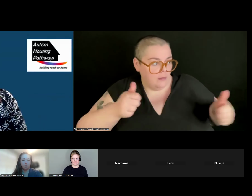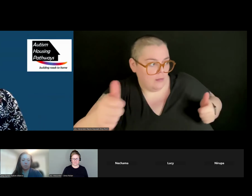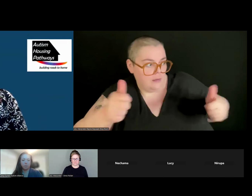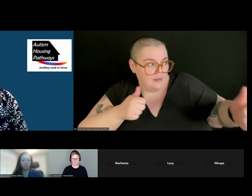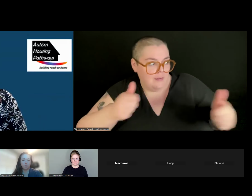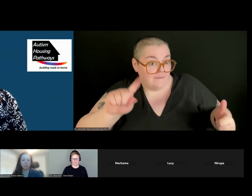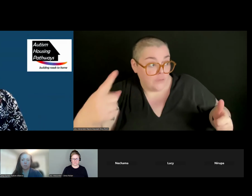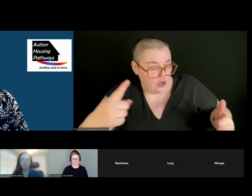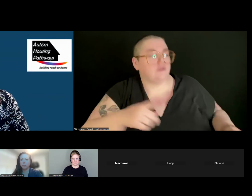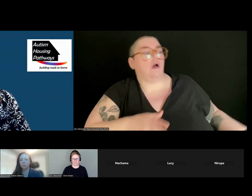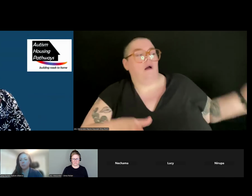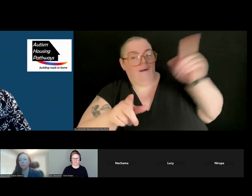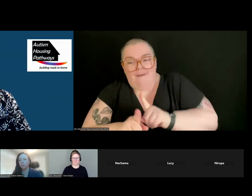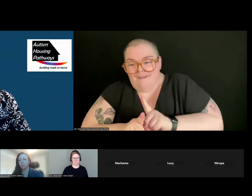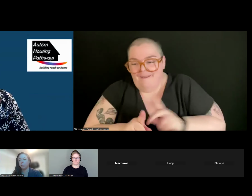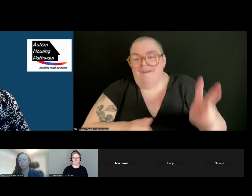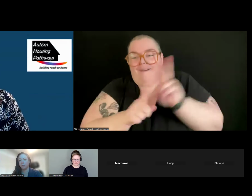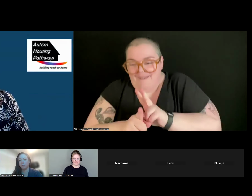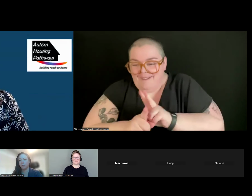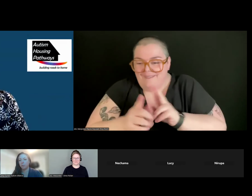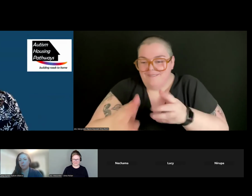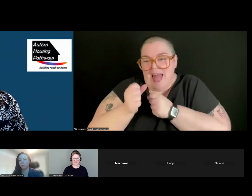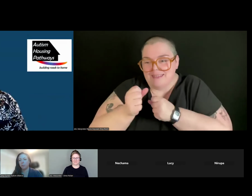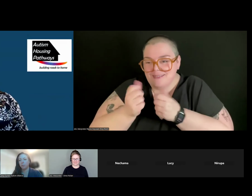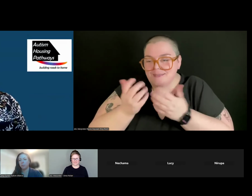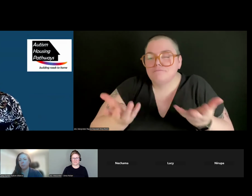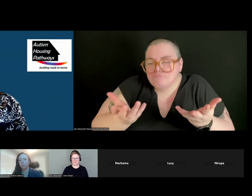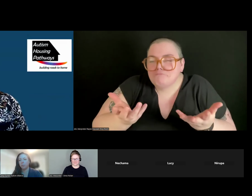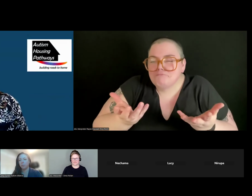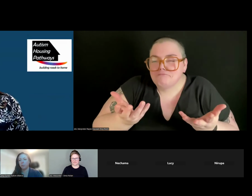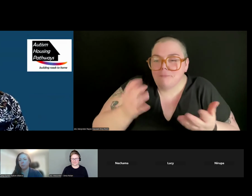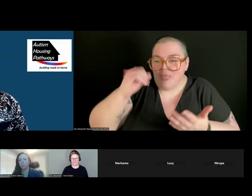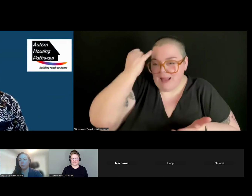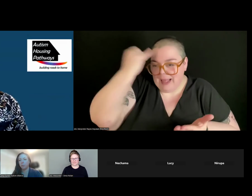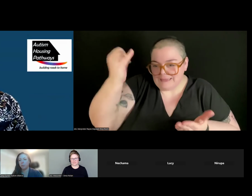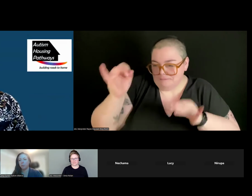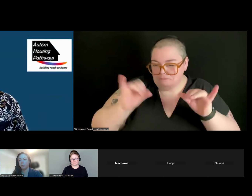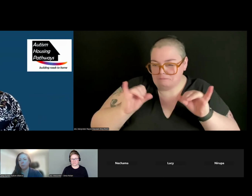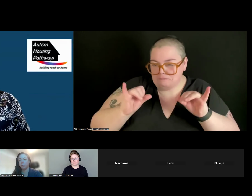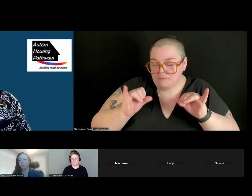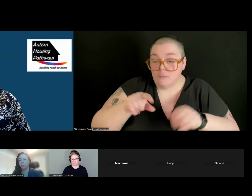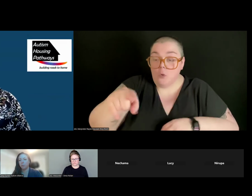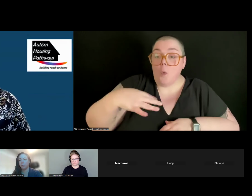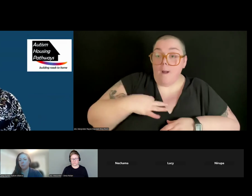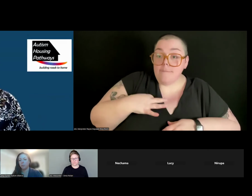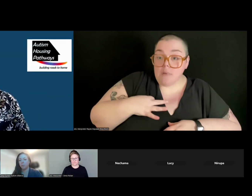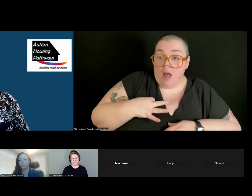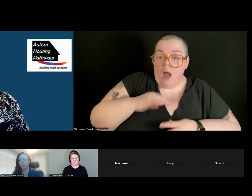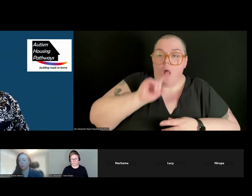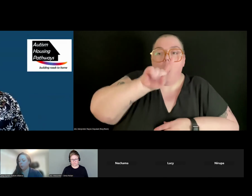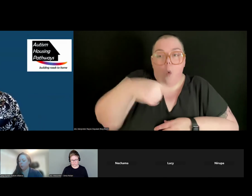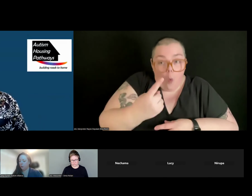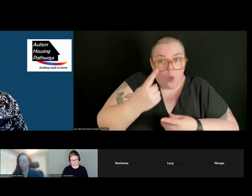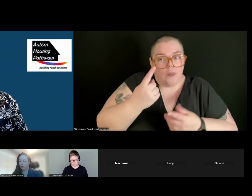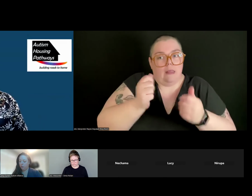And assuming that you only applied to things you're willing to take, you take